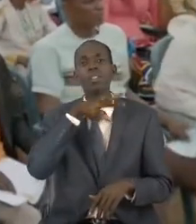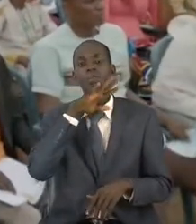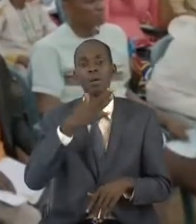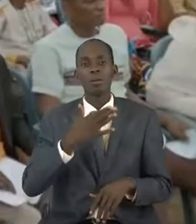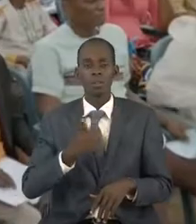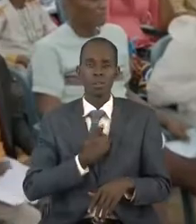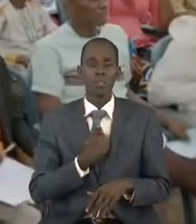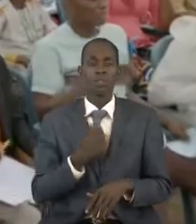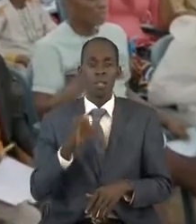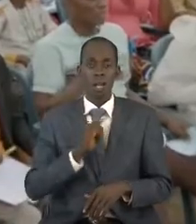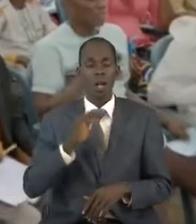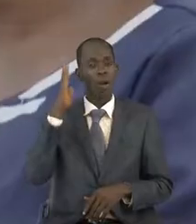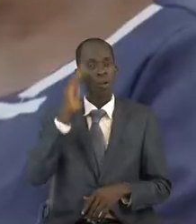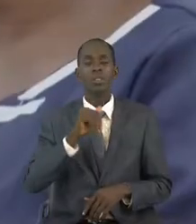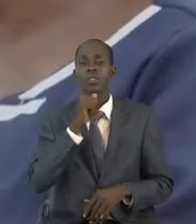Say that.